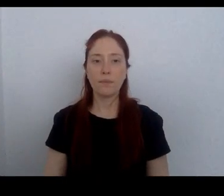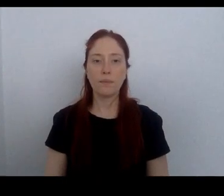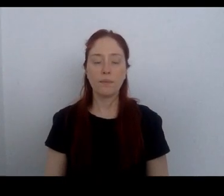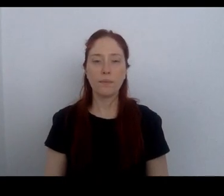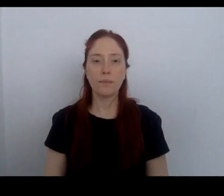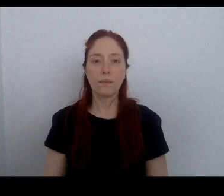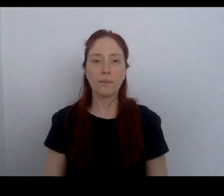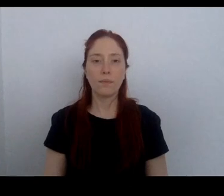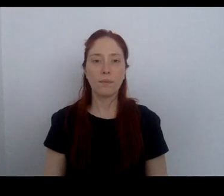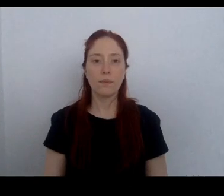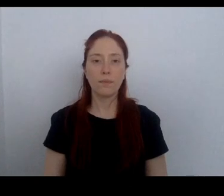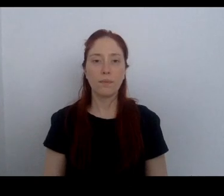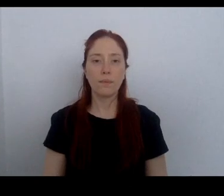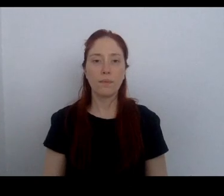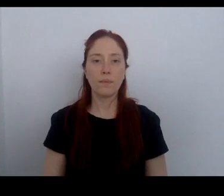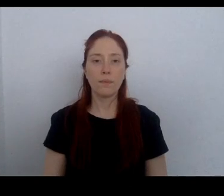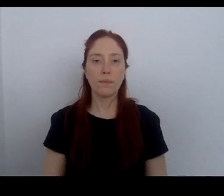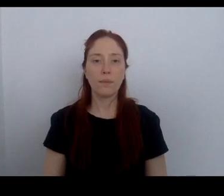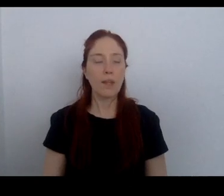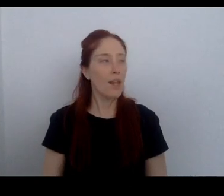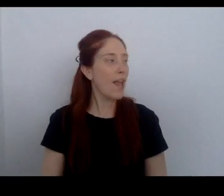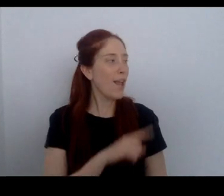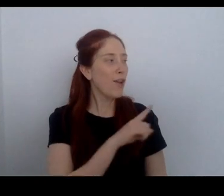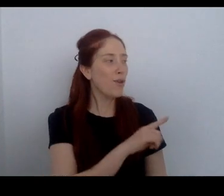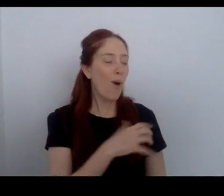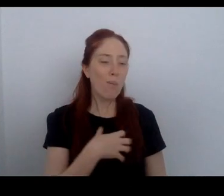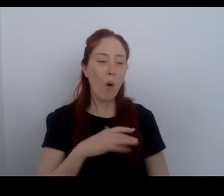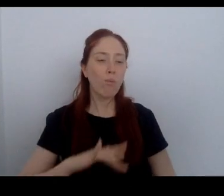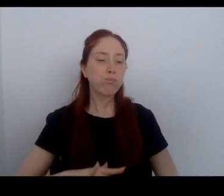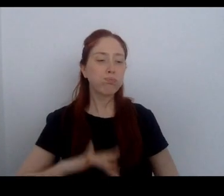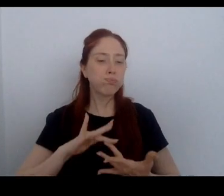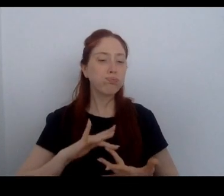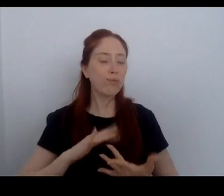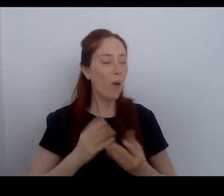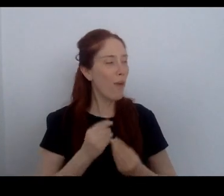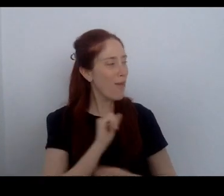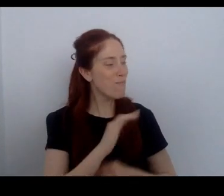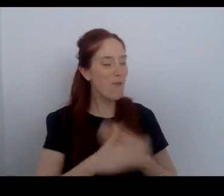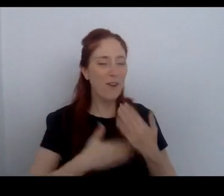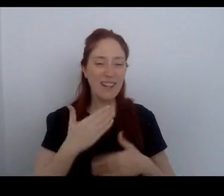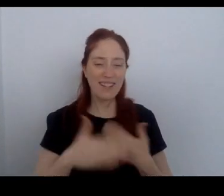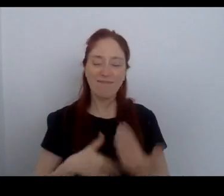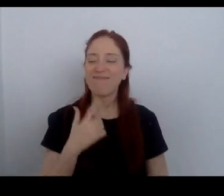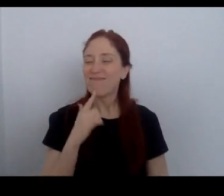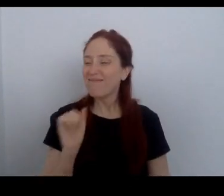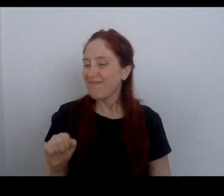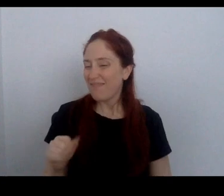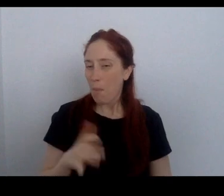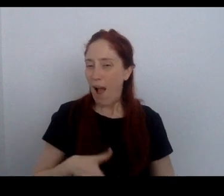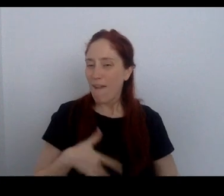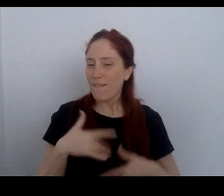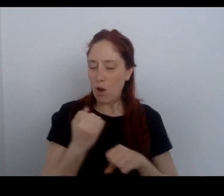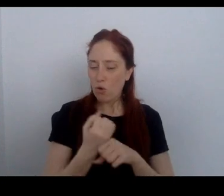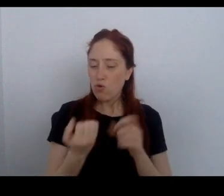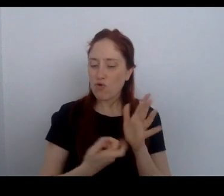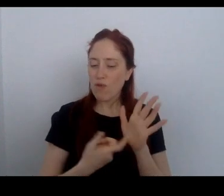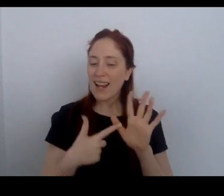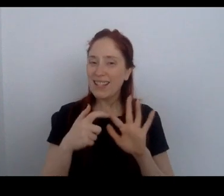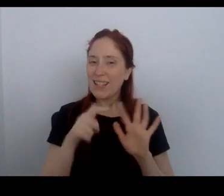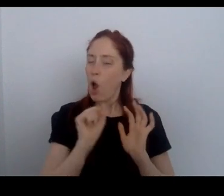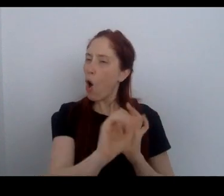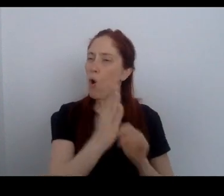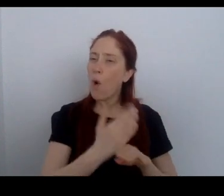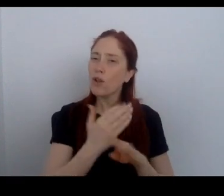But you're being a bit more disciplined than... Yeah, I mean, when I look at Grace's work, yeah, it does seem like everything's very intentional. And I wouldn't say